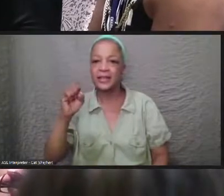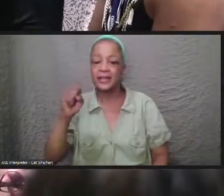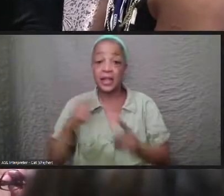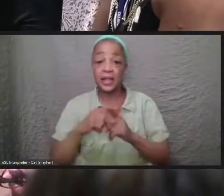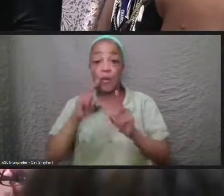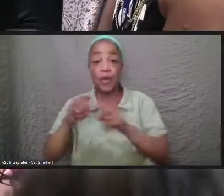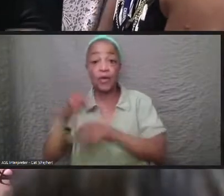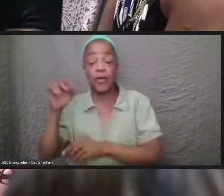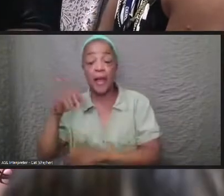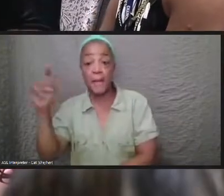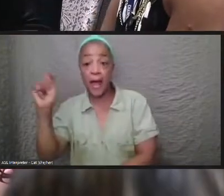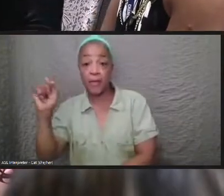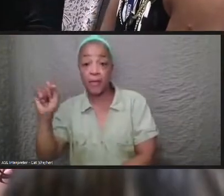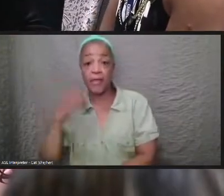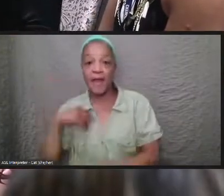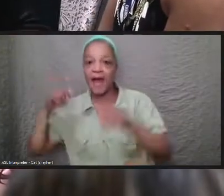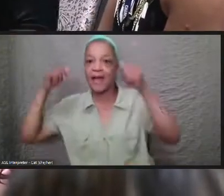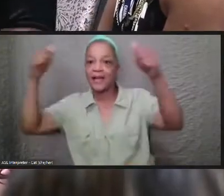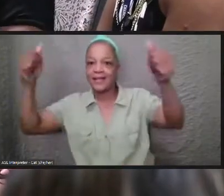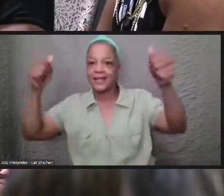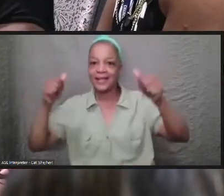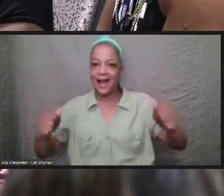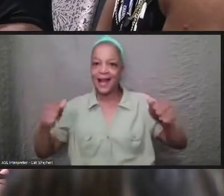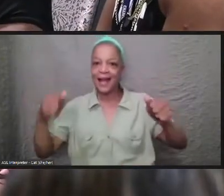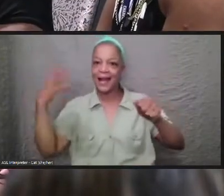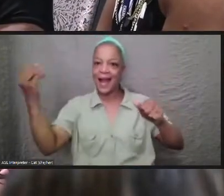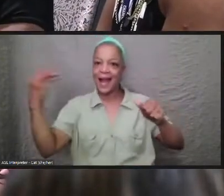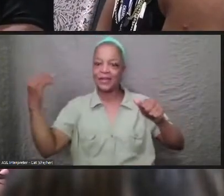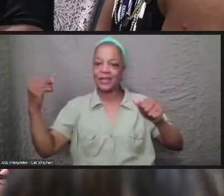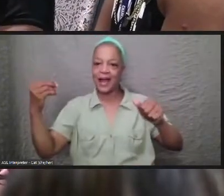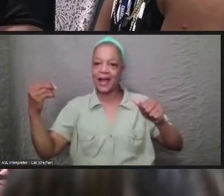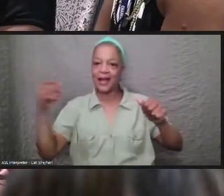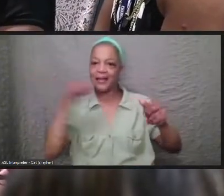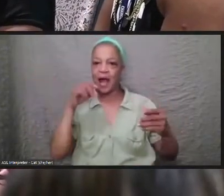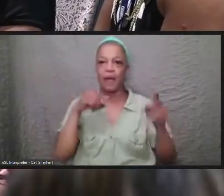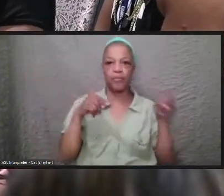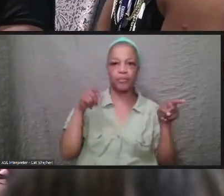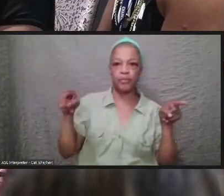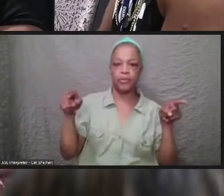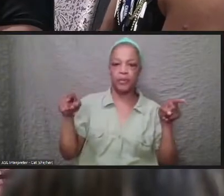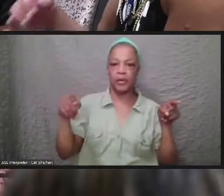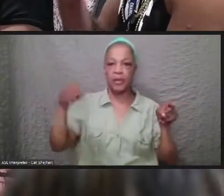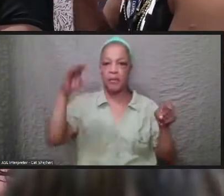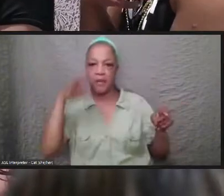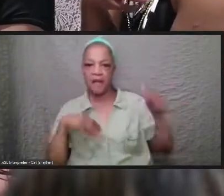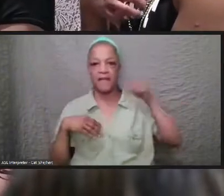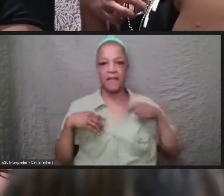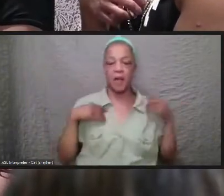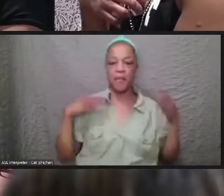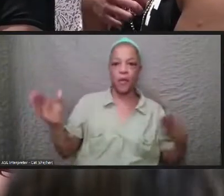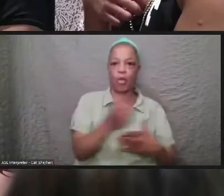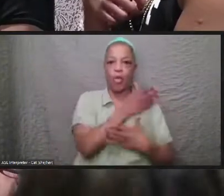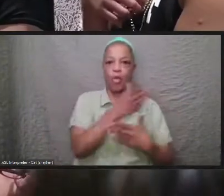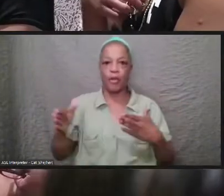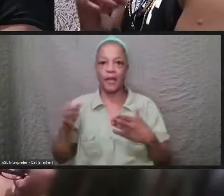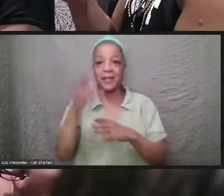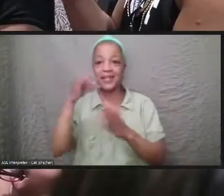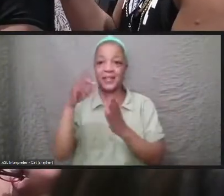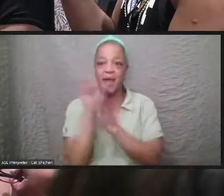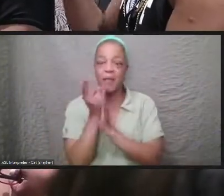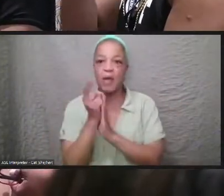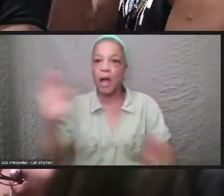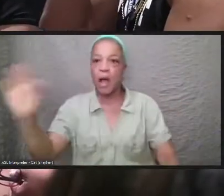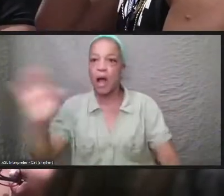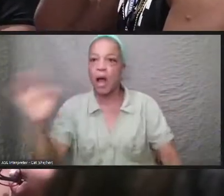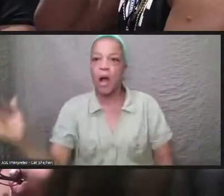had another sign outside of the binary. And because of that moment, I was then